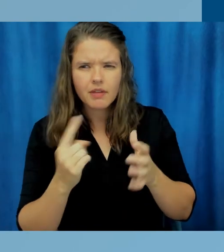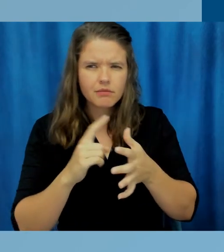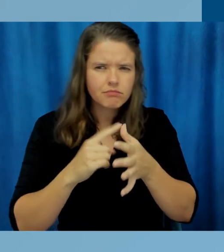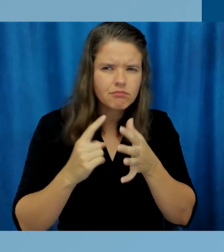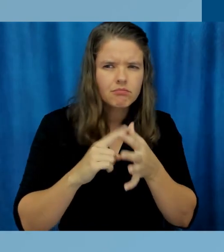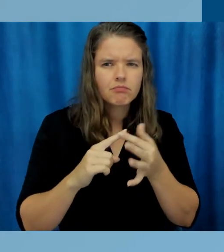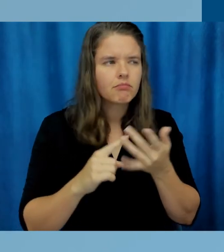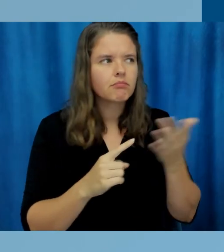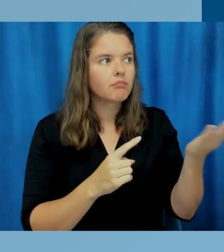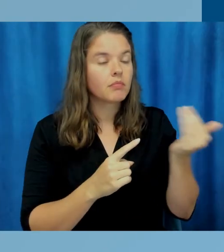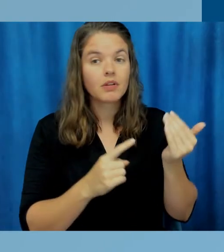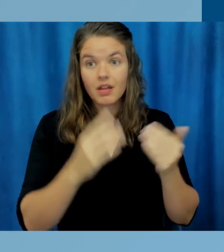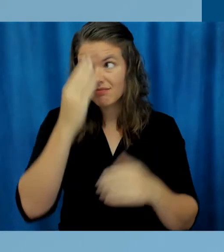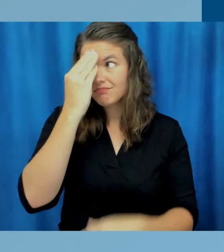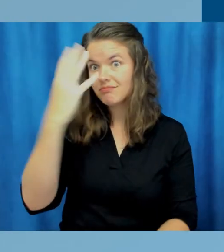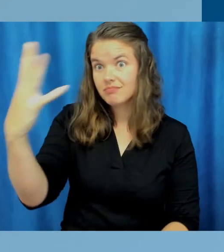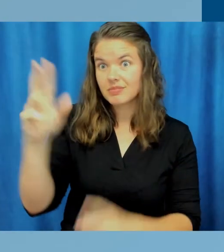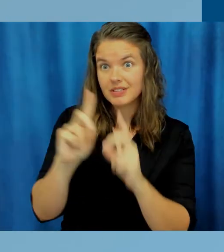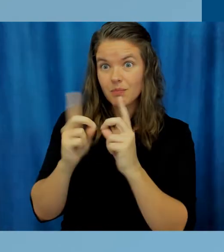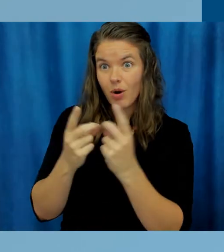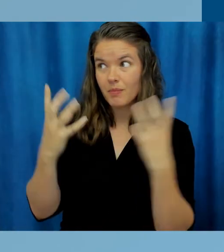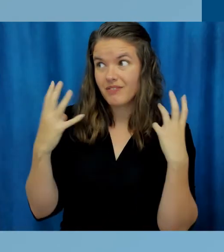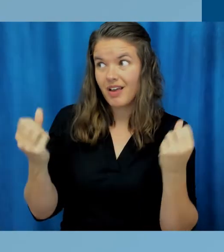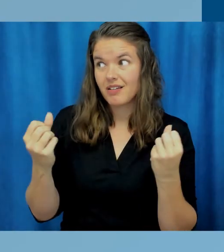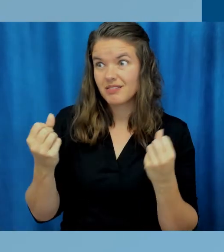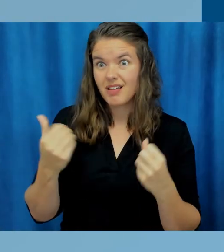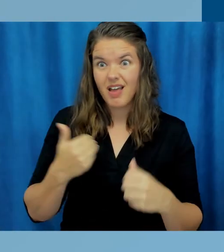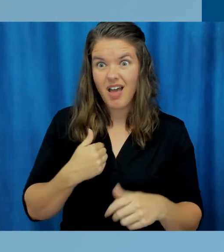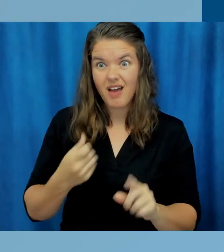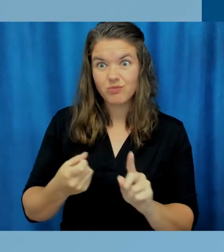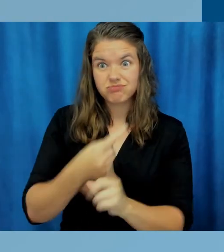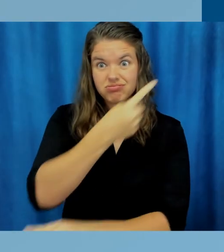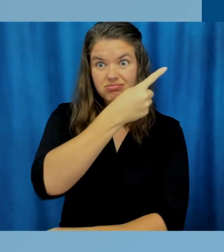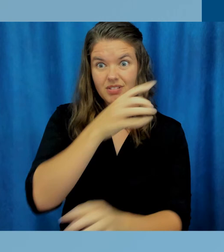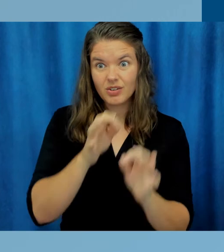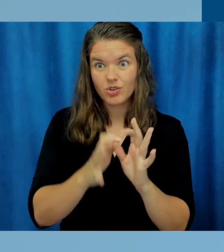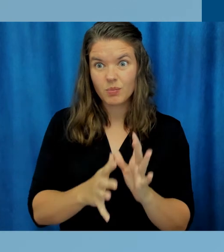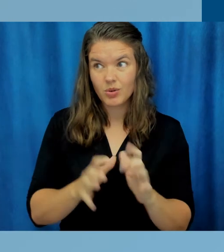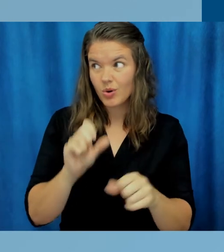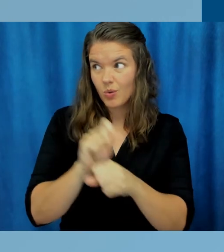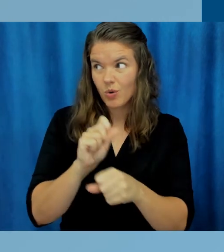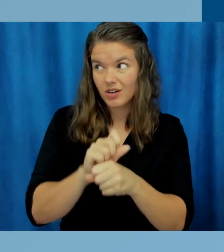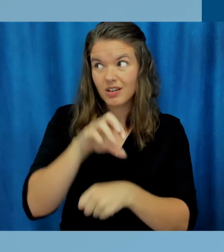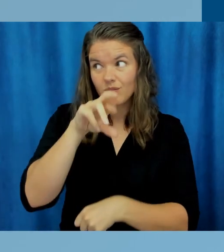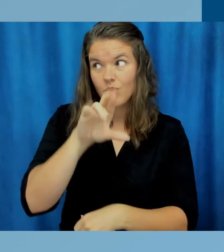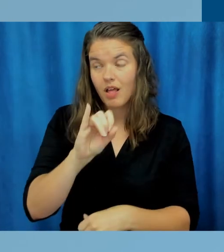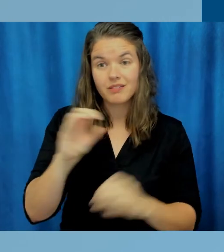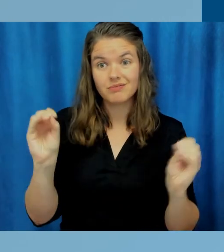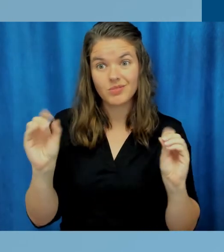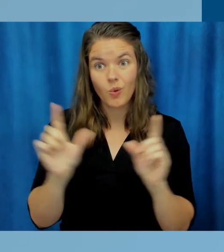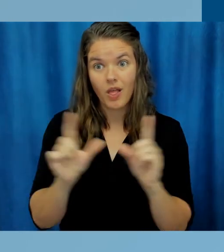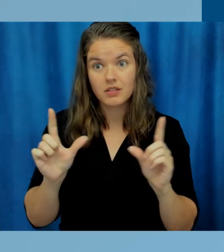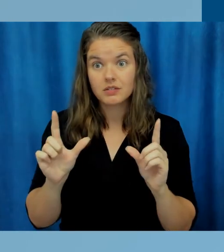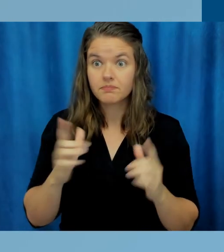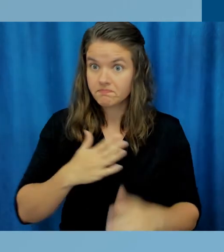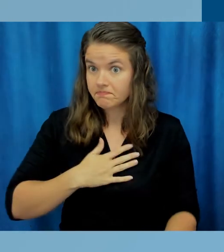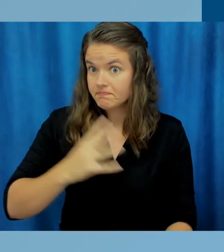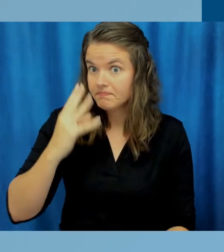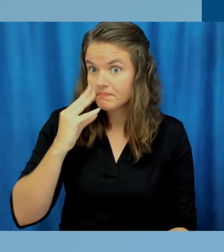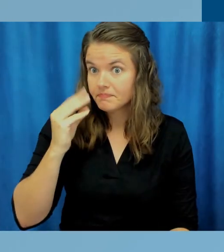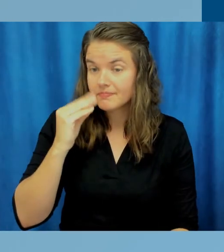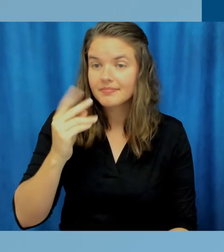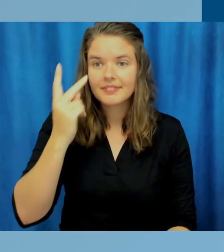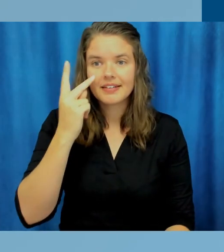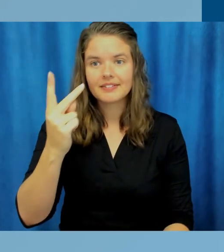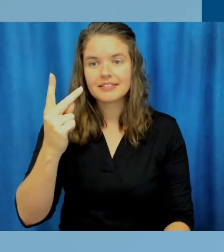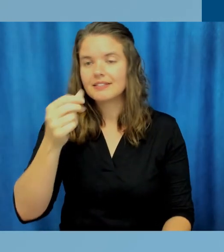to the Department of Health and let them know that there's a rogue interpreter working in Rhode Island that's not licensed. In my experience, I've seen them send